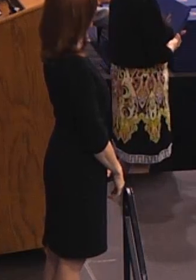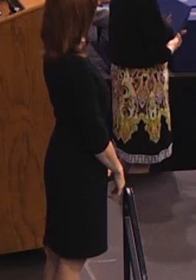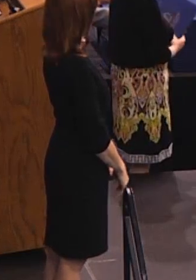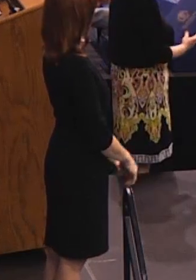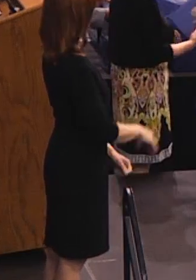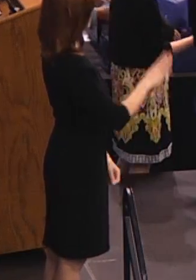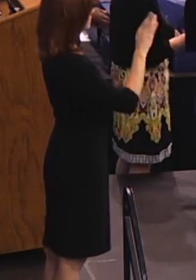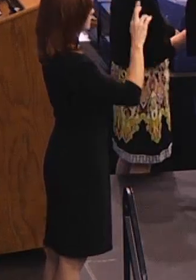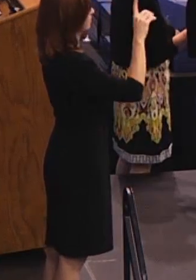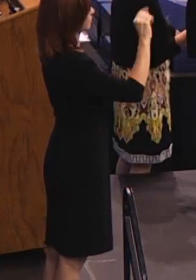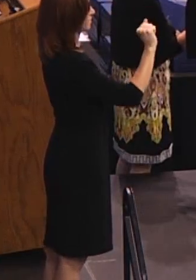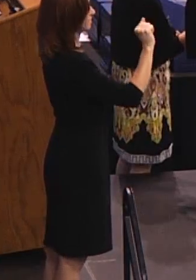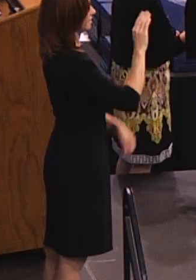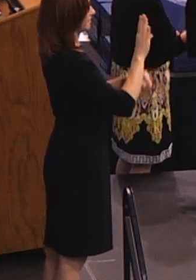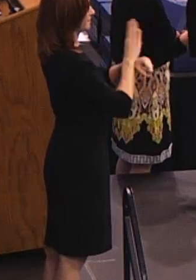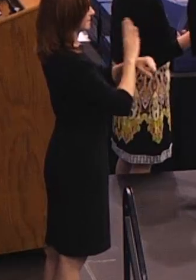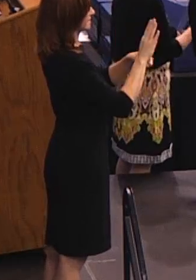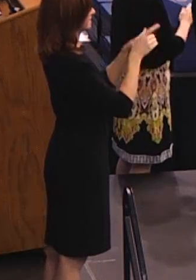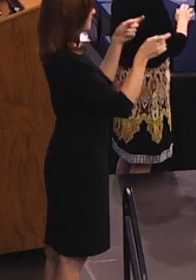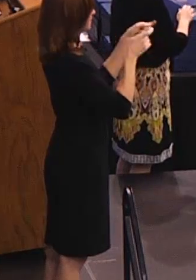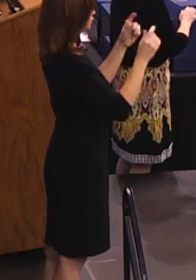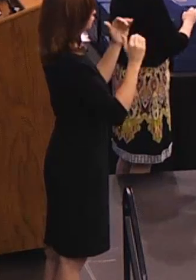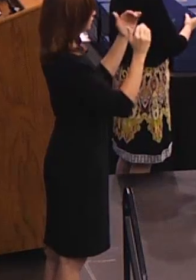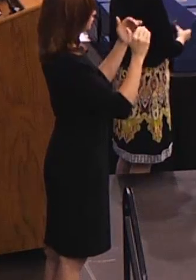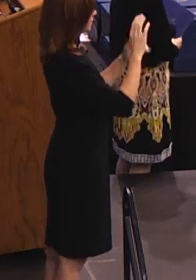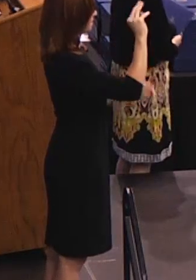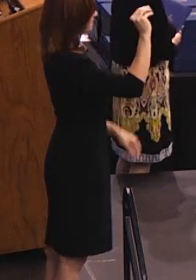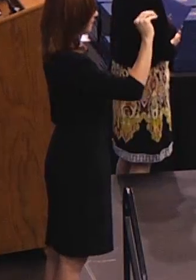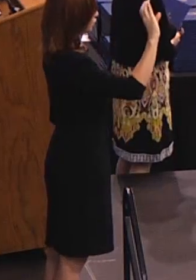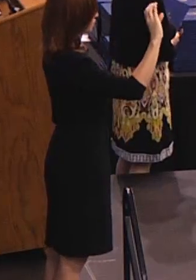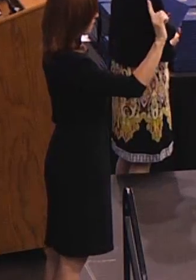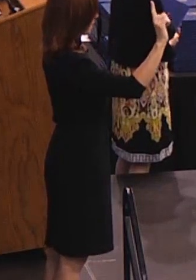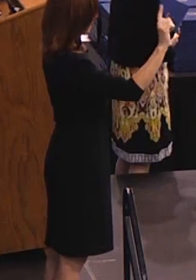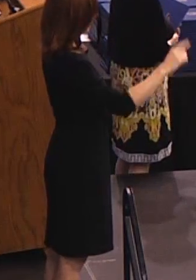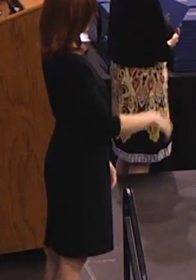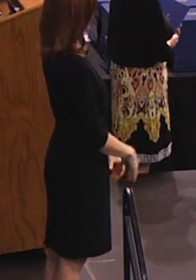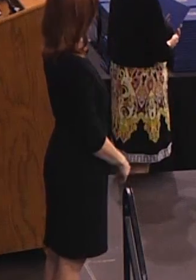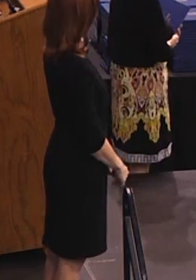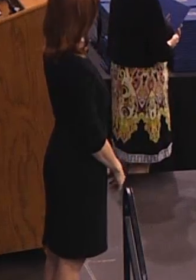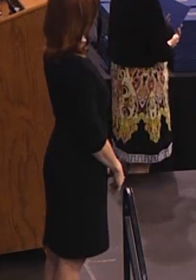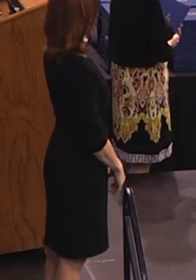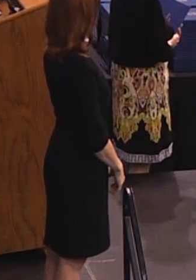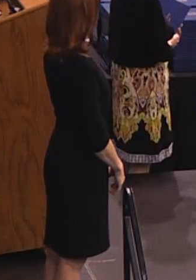Brenda Faye Knight, Business Administration, magna cum laude.